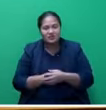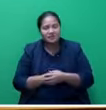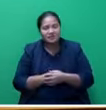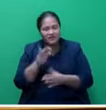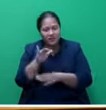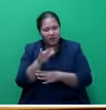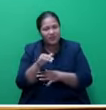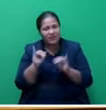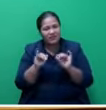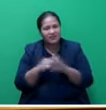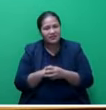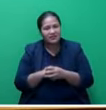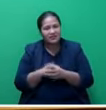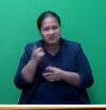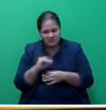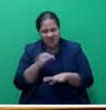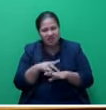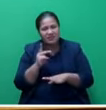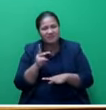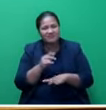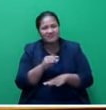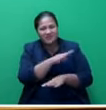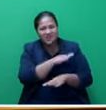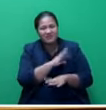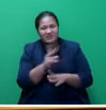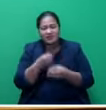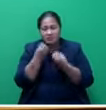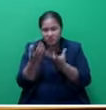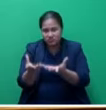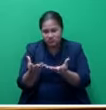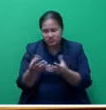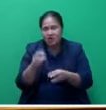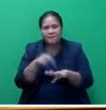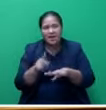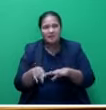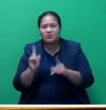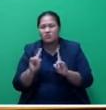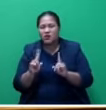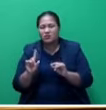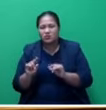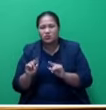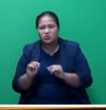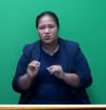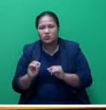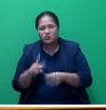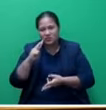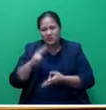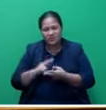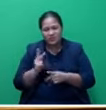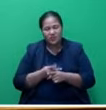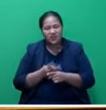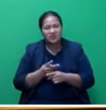Prime Minister inform Parliament on measures that have been taken recently to reduce cane production costs and